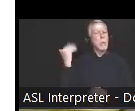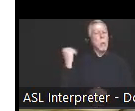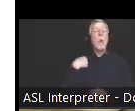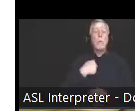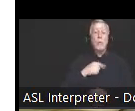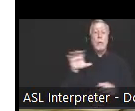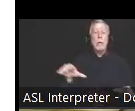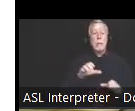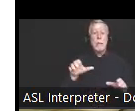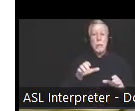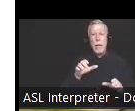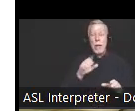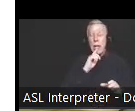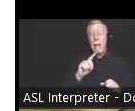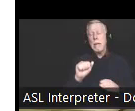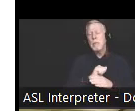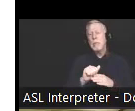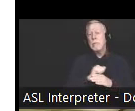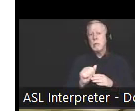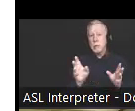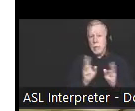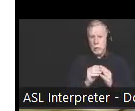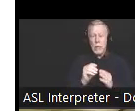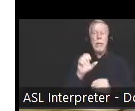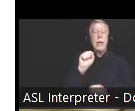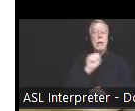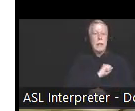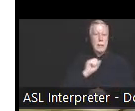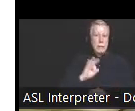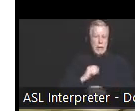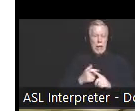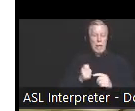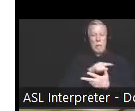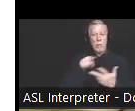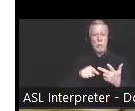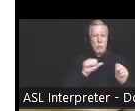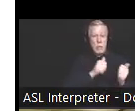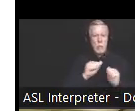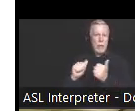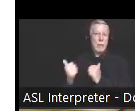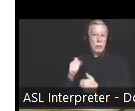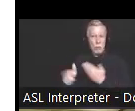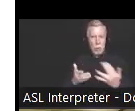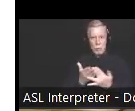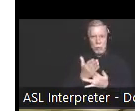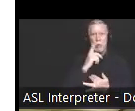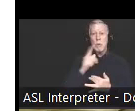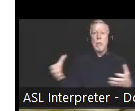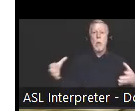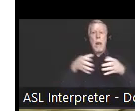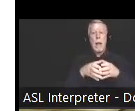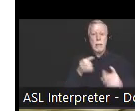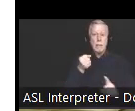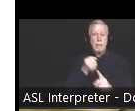preview session where staff from those three agencies were able to walk through the Collective Impact